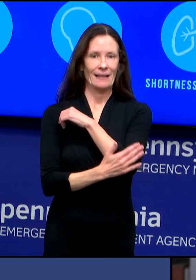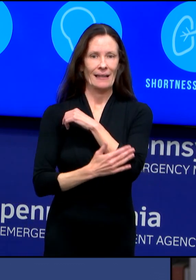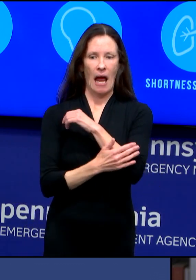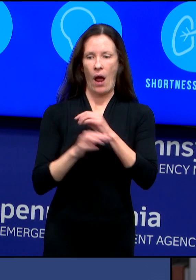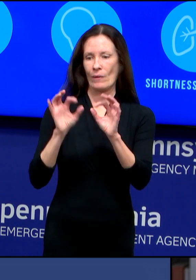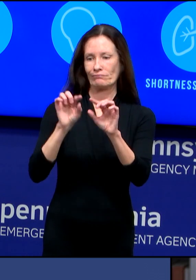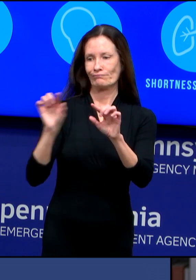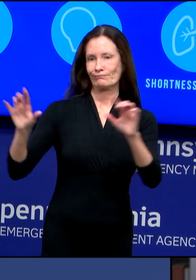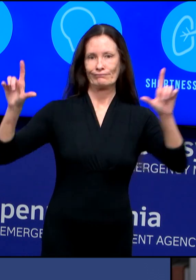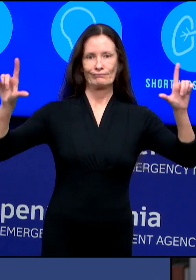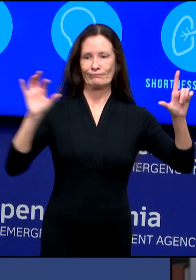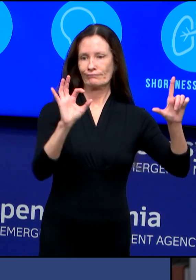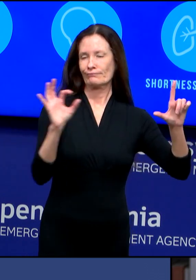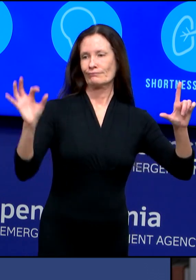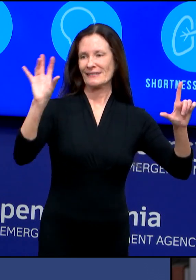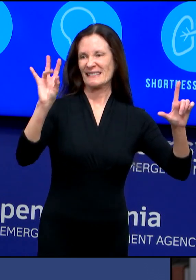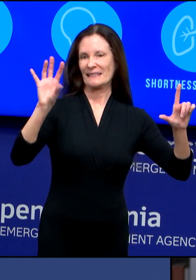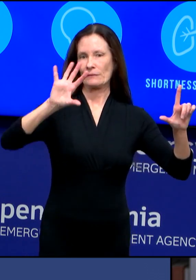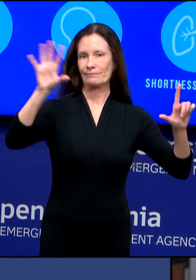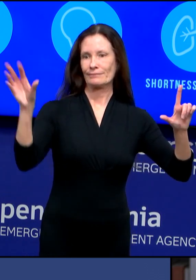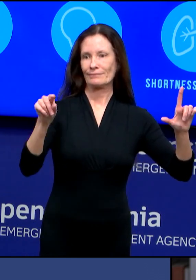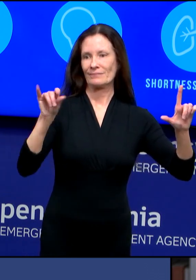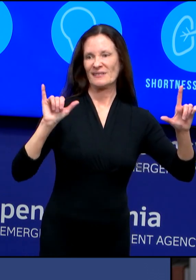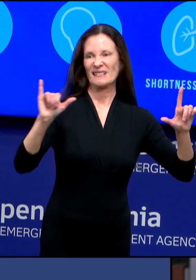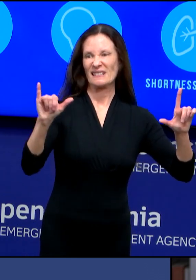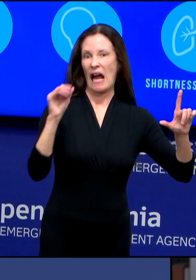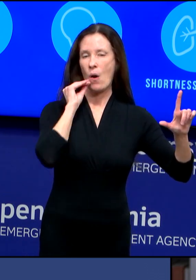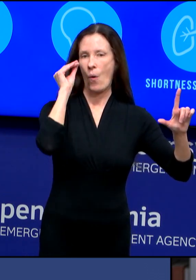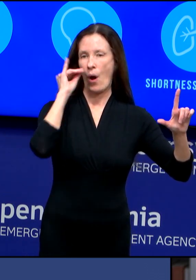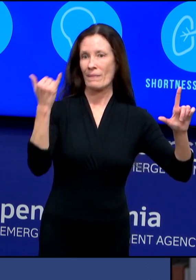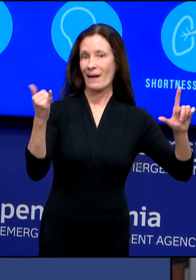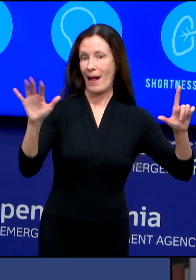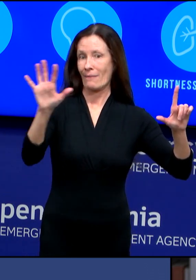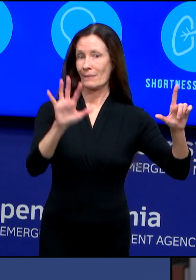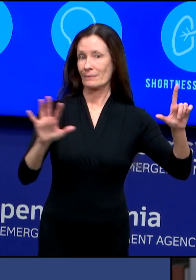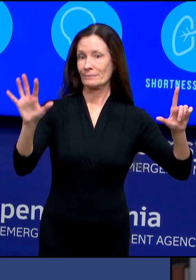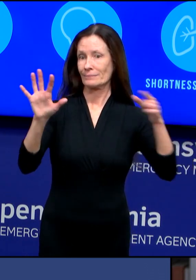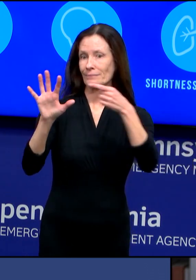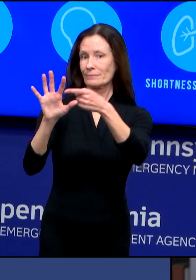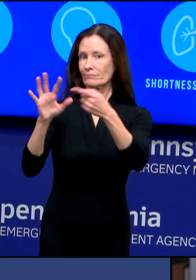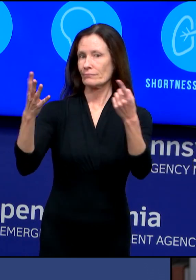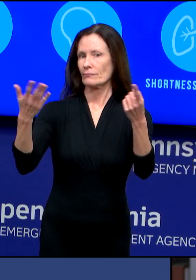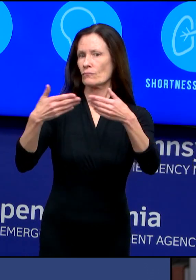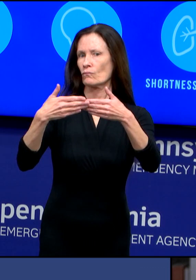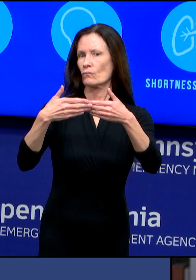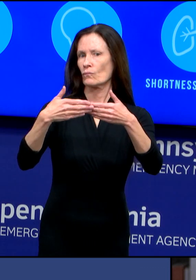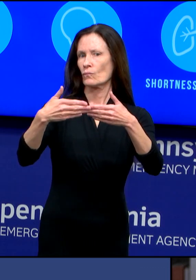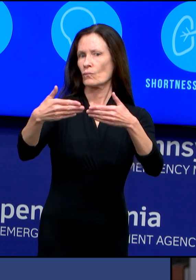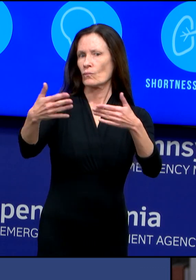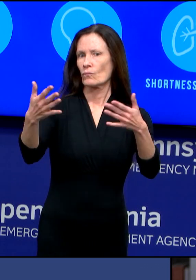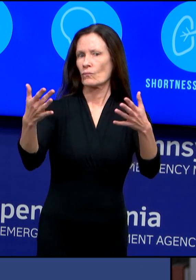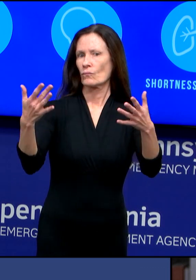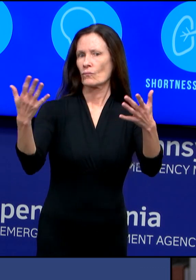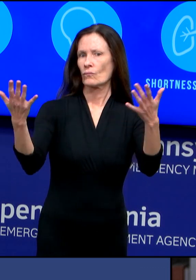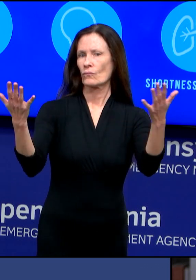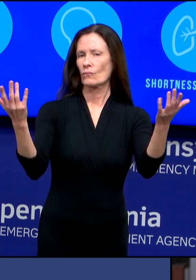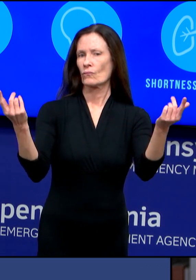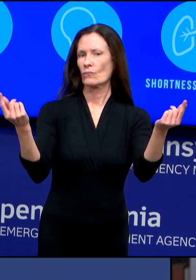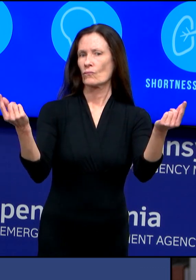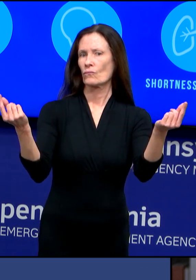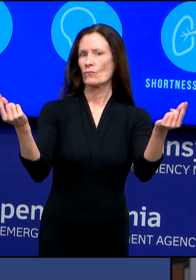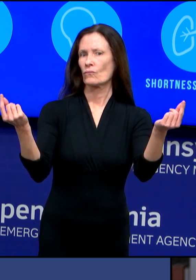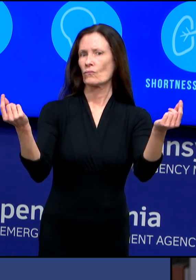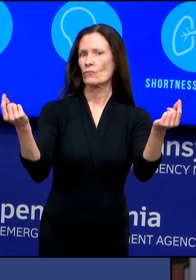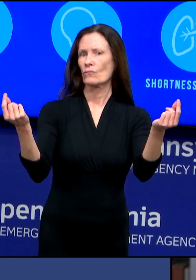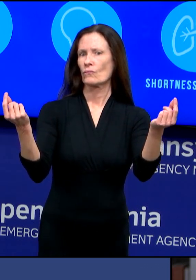any end in sight for the social mitigation measures, and what metrics are you using to expand that to the rest of the state?